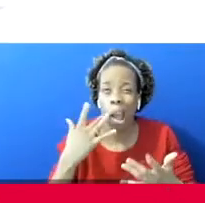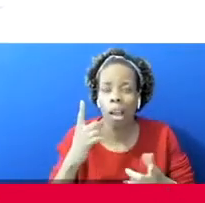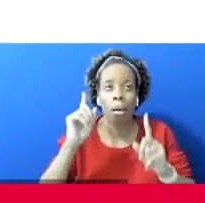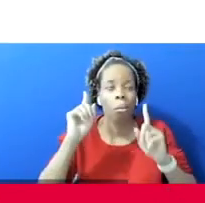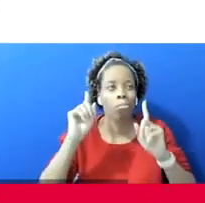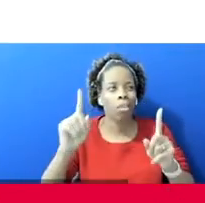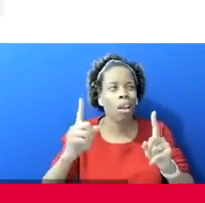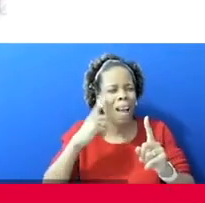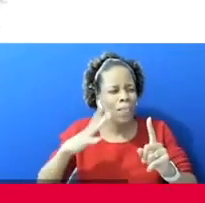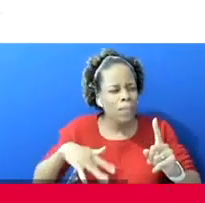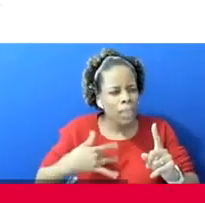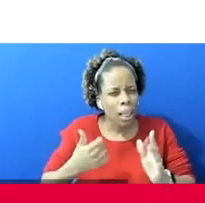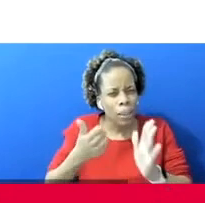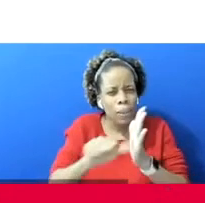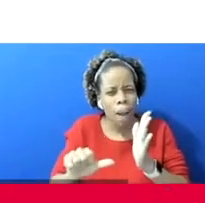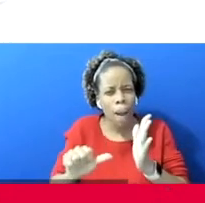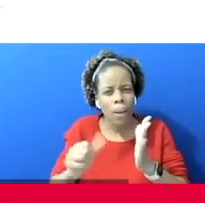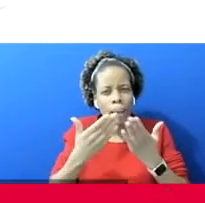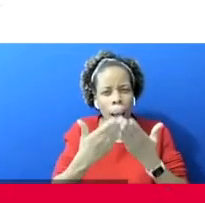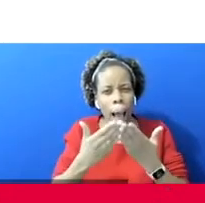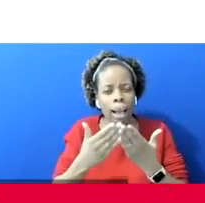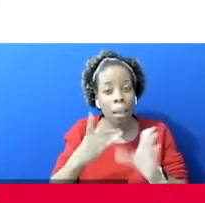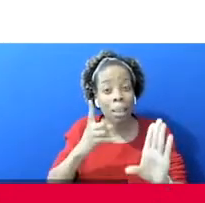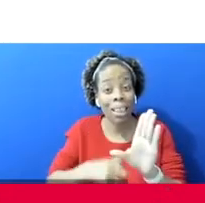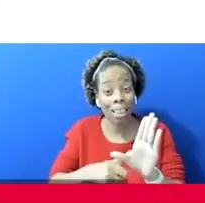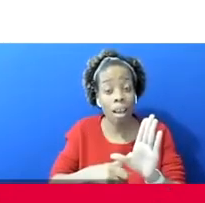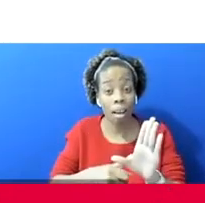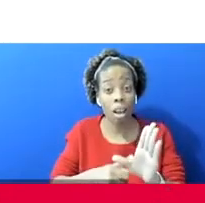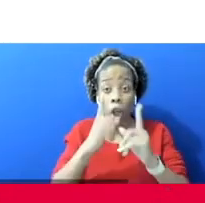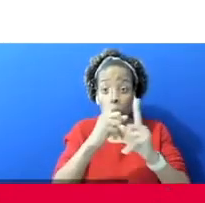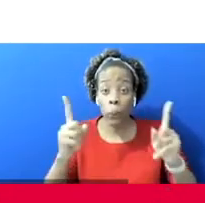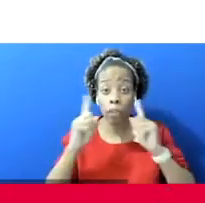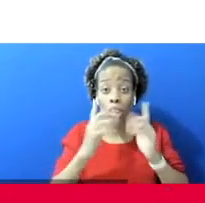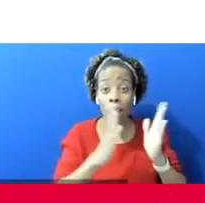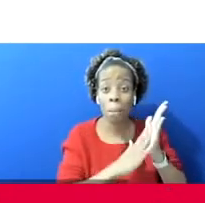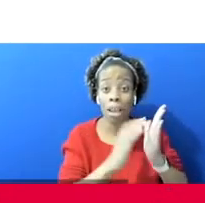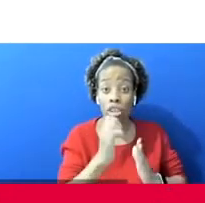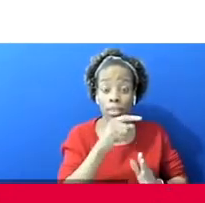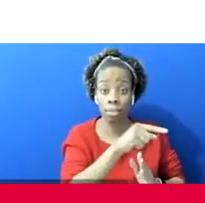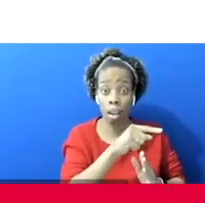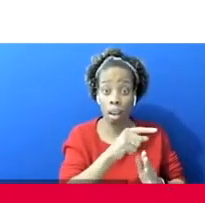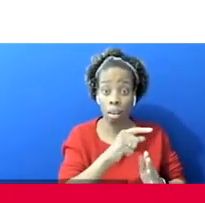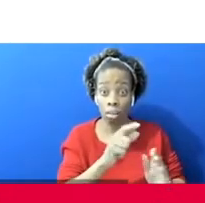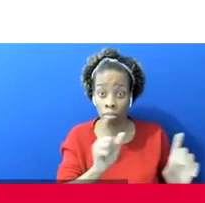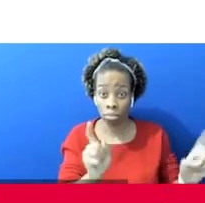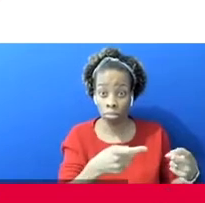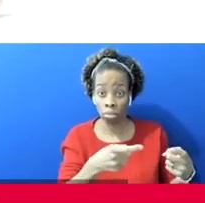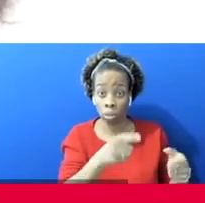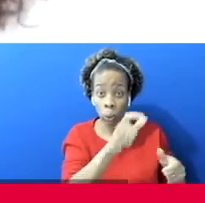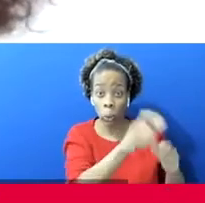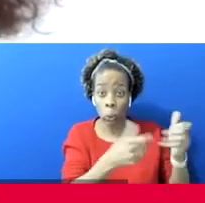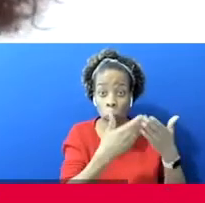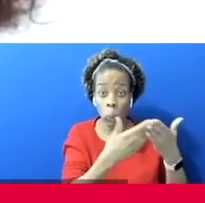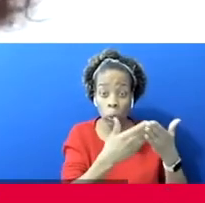the start of the academic year. At the University of Manchester, they'd essentially fenced in students and said like, I mean,